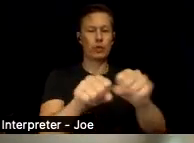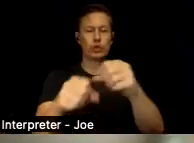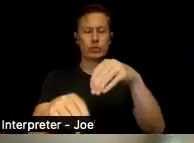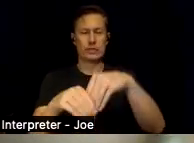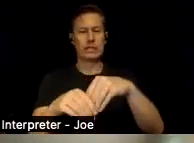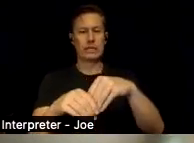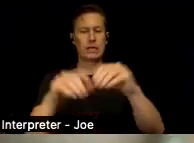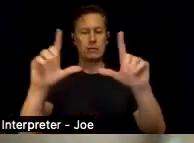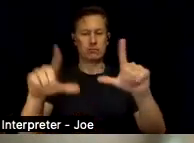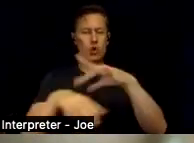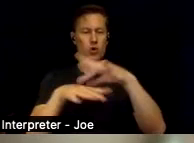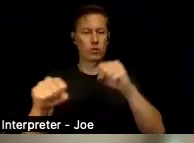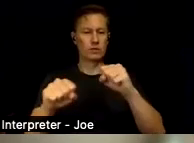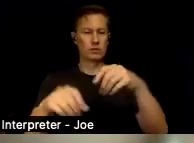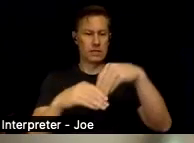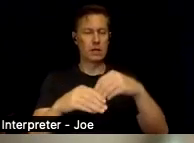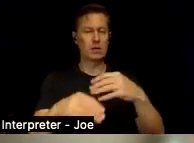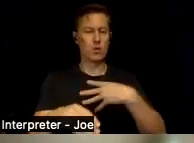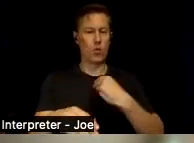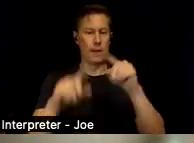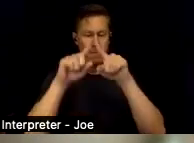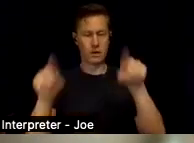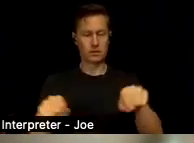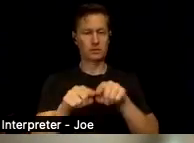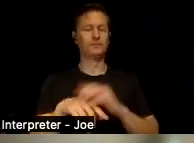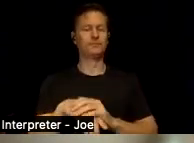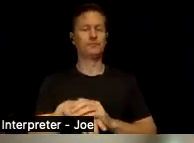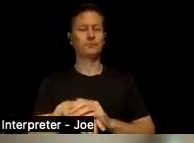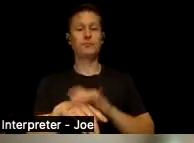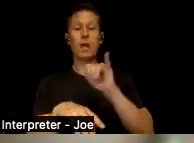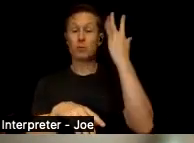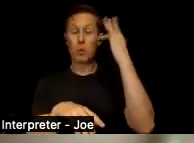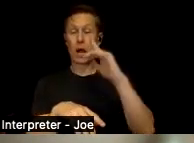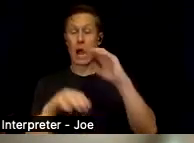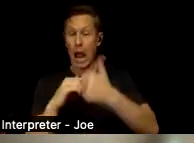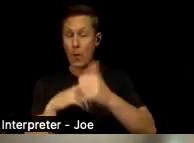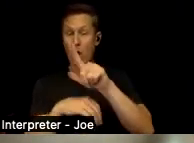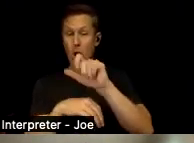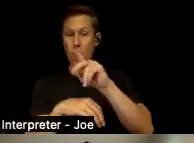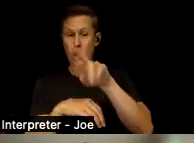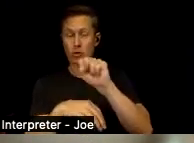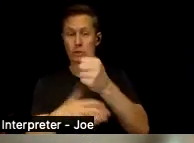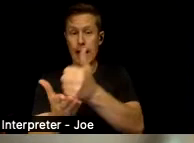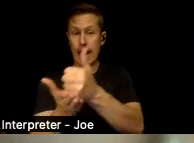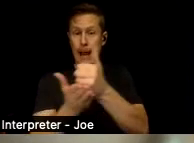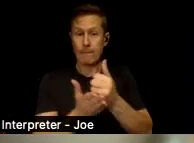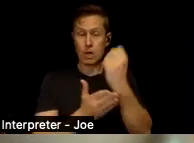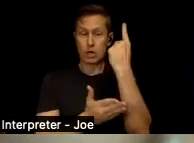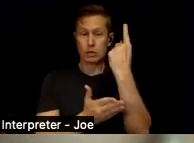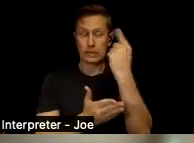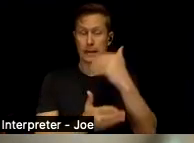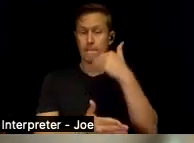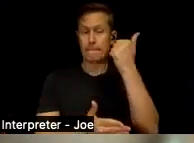white box. So here's an example where Landers has made a difference in our interpretation of earthquake hazards.